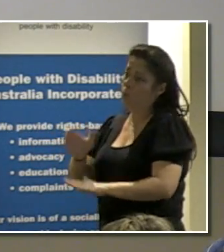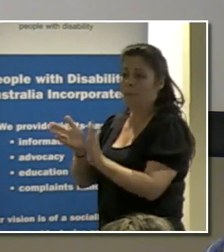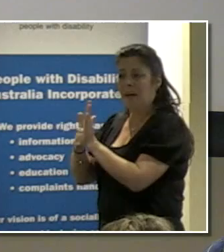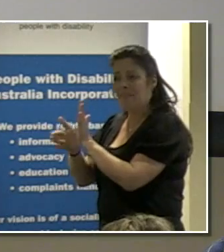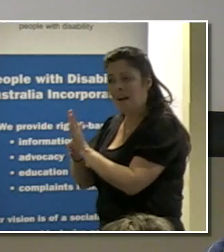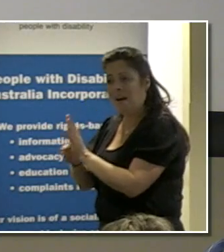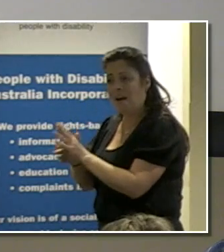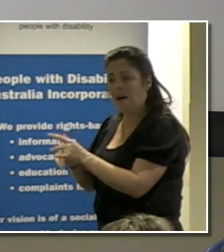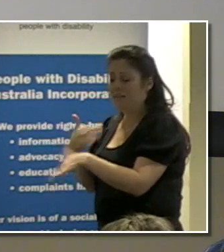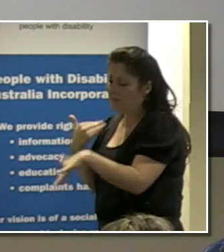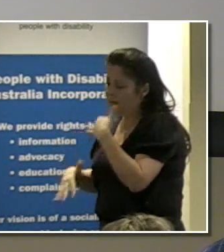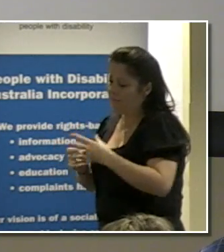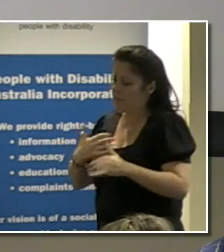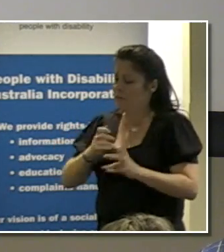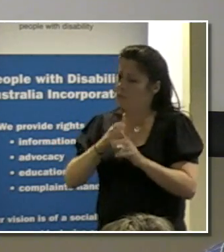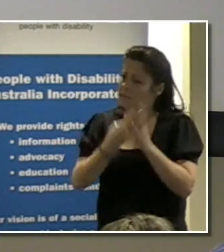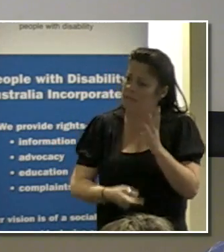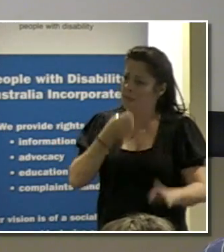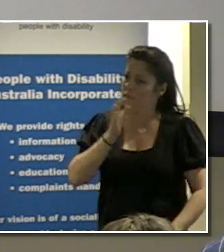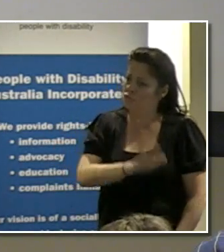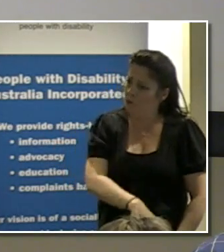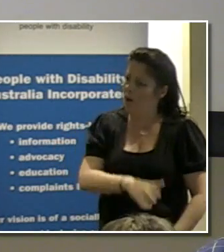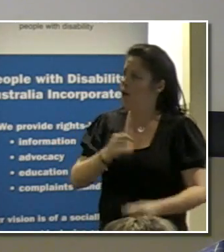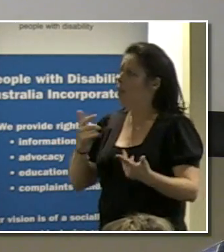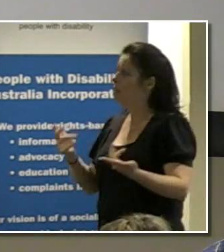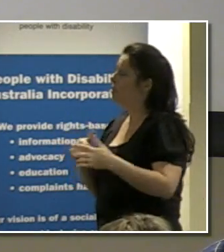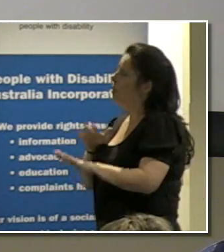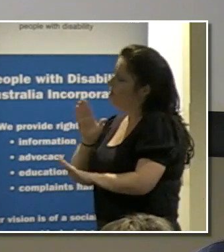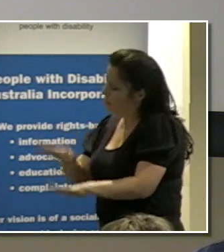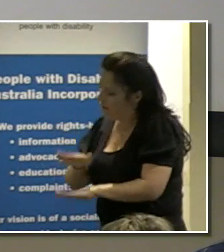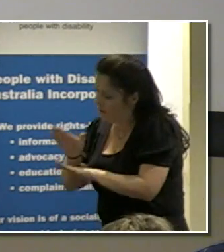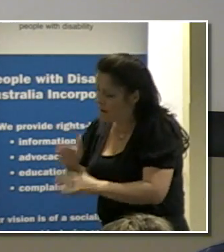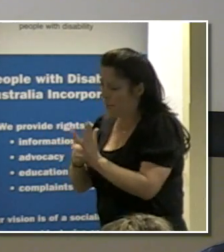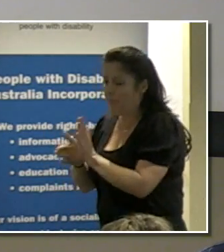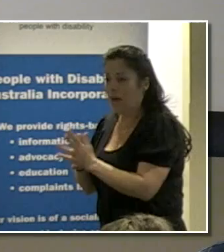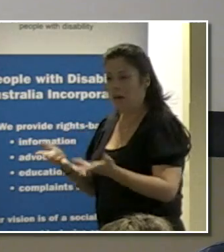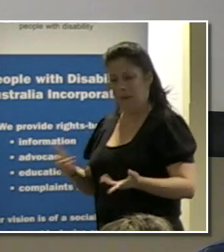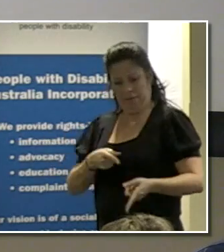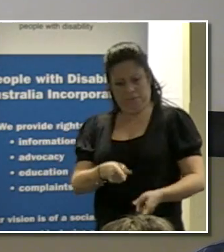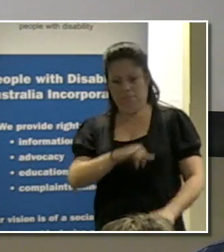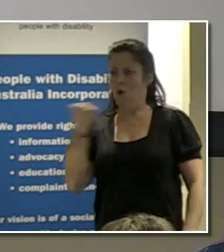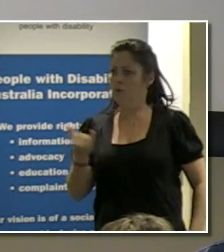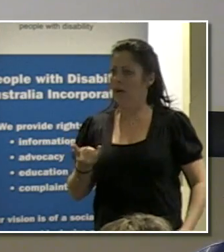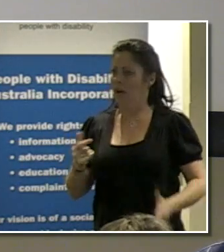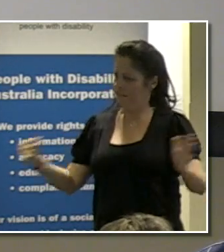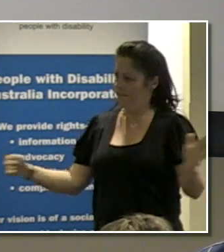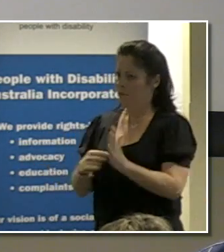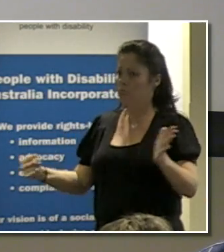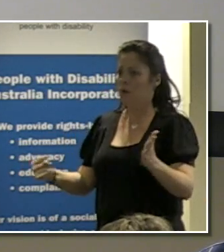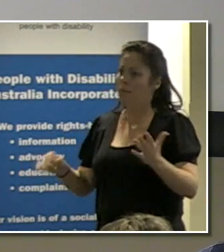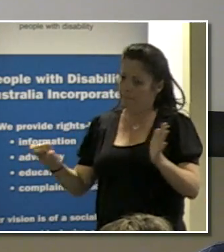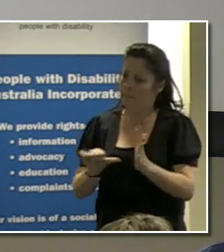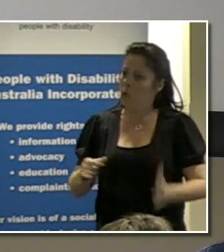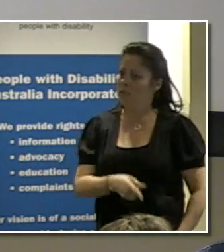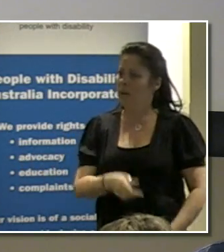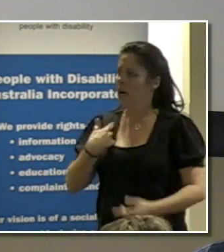naming murder as murder. We should be naming rape as rape. In institutions, often sexual assault